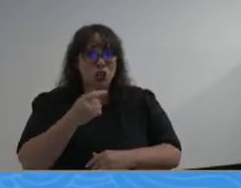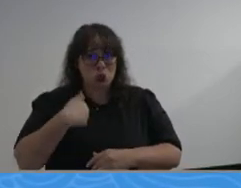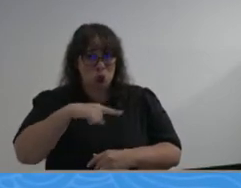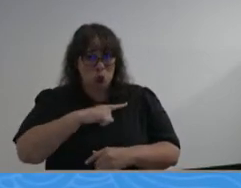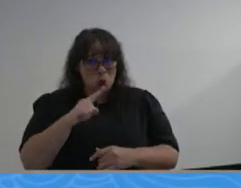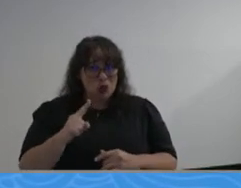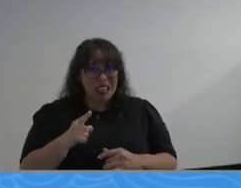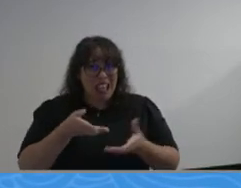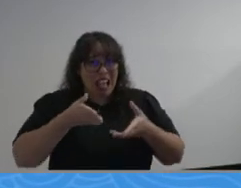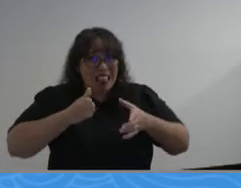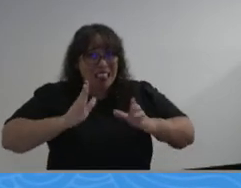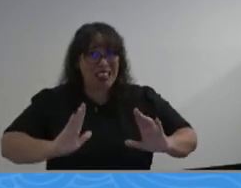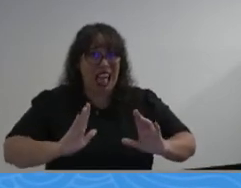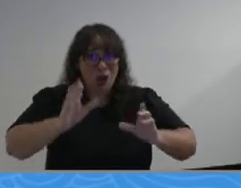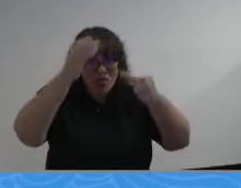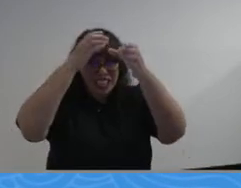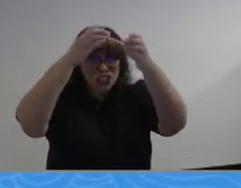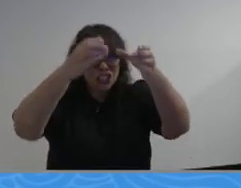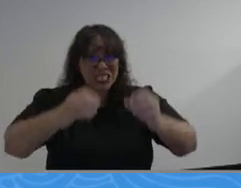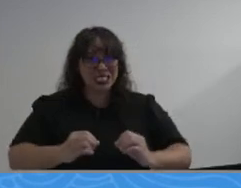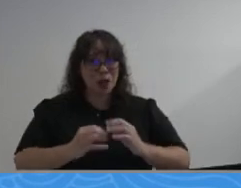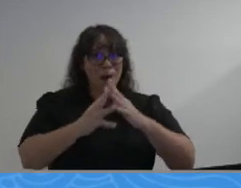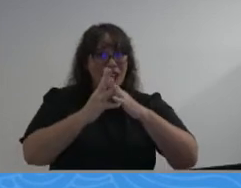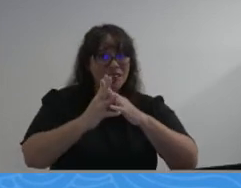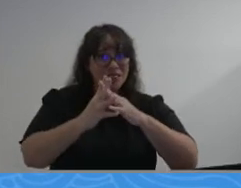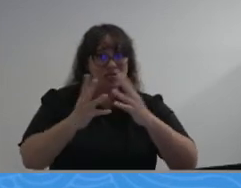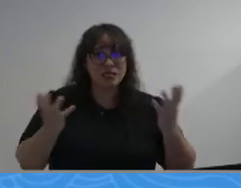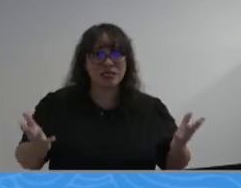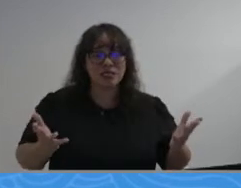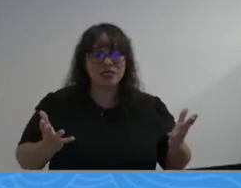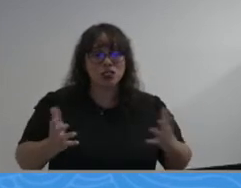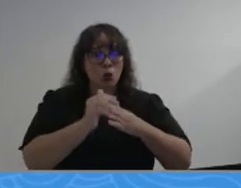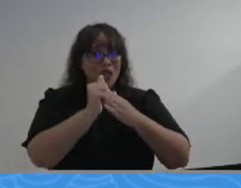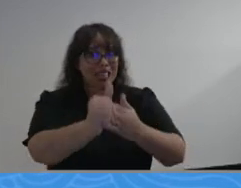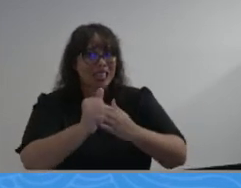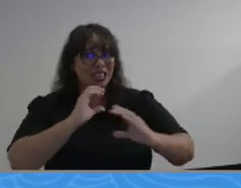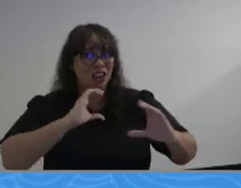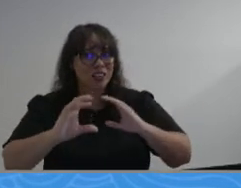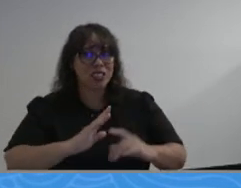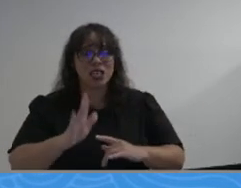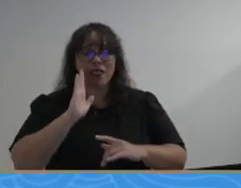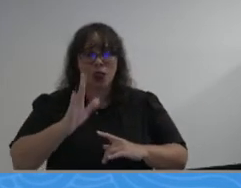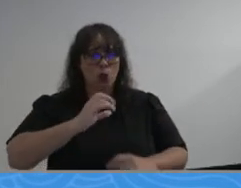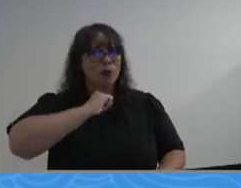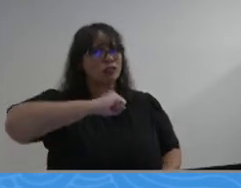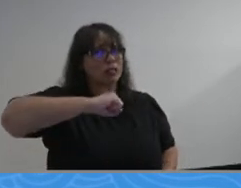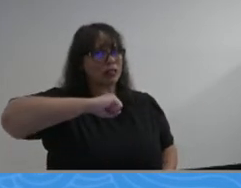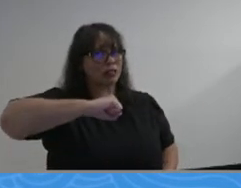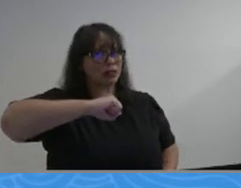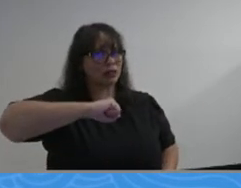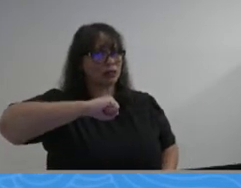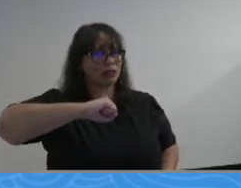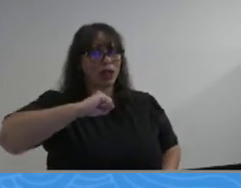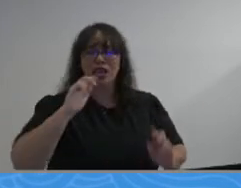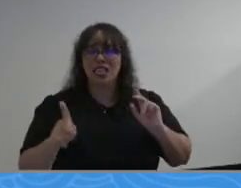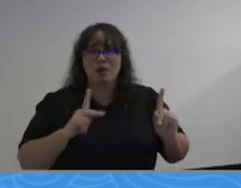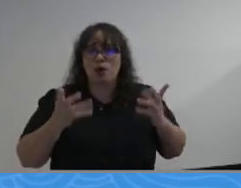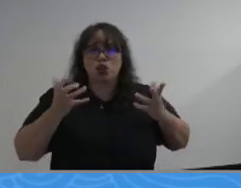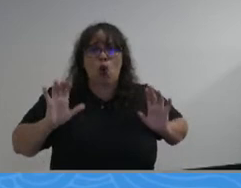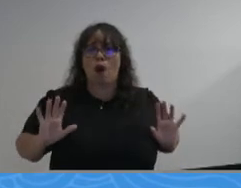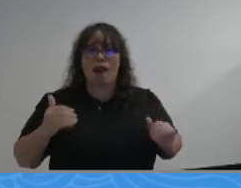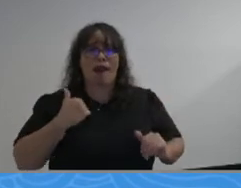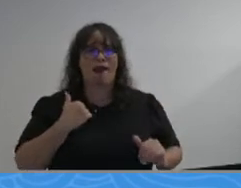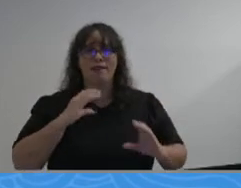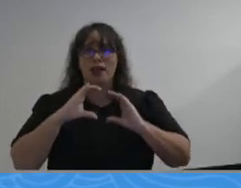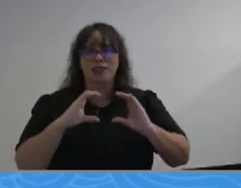manifest? So as you start leading these conversations, Long Beach, understand there is going to be intense resistance because there are folks who just do not want to have